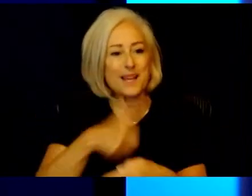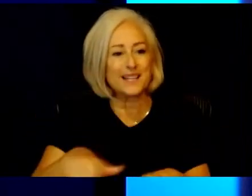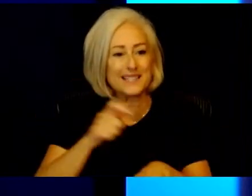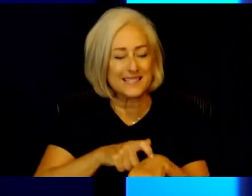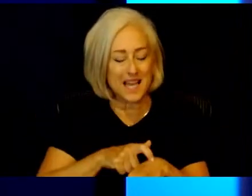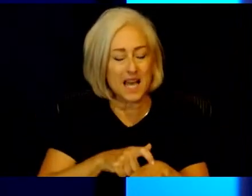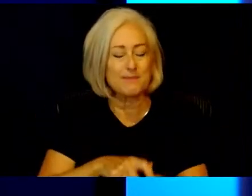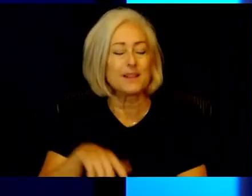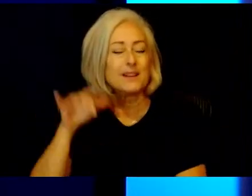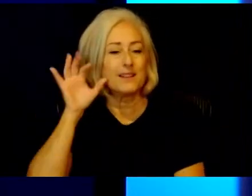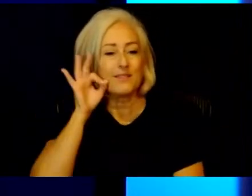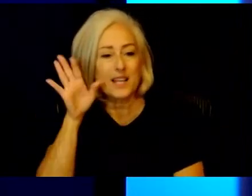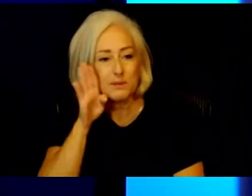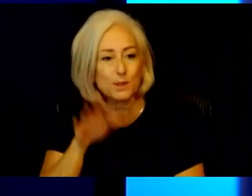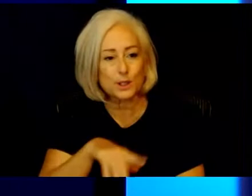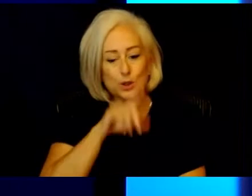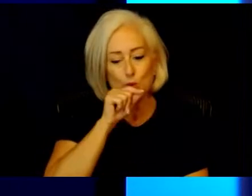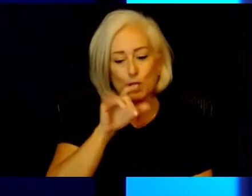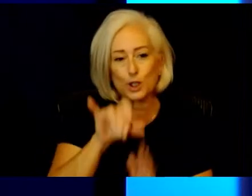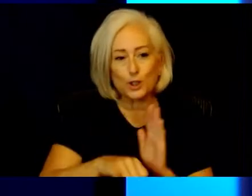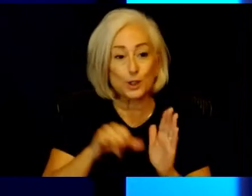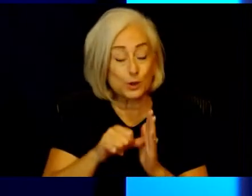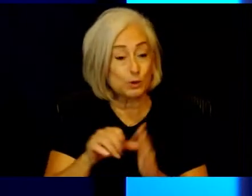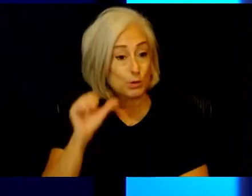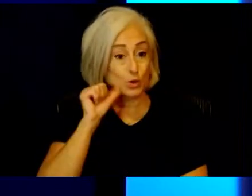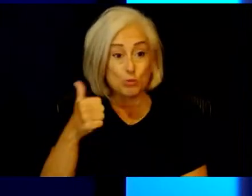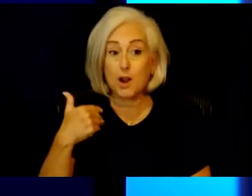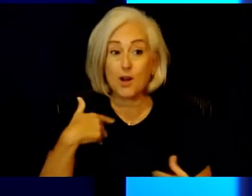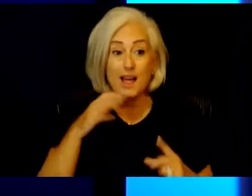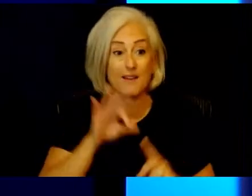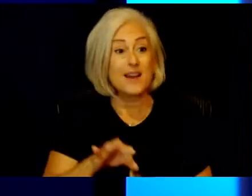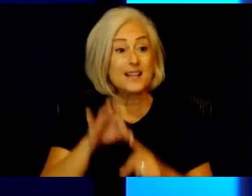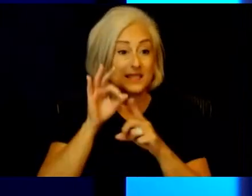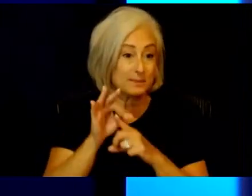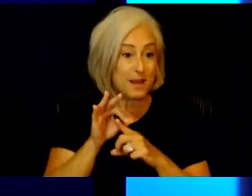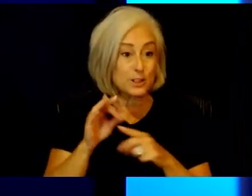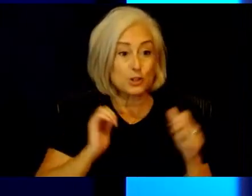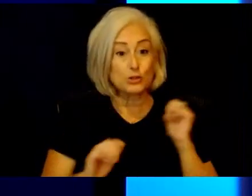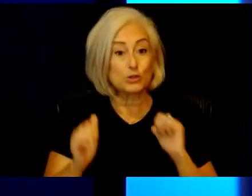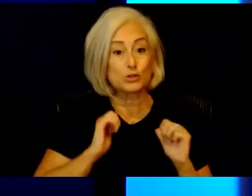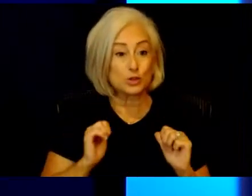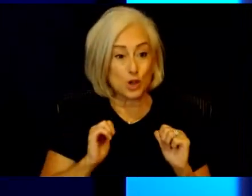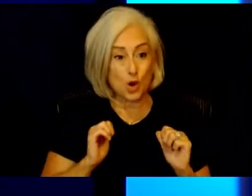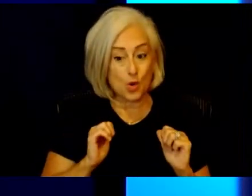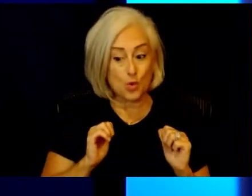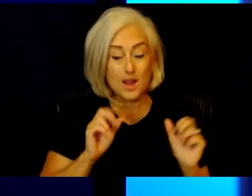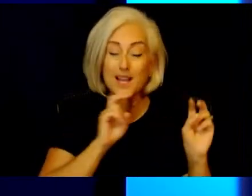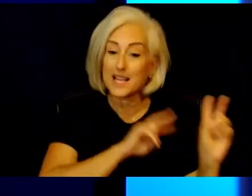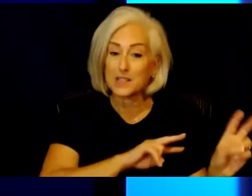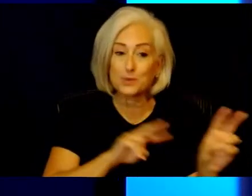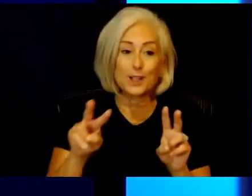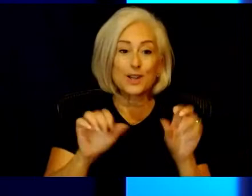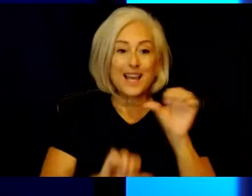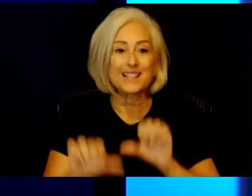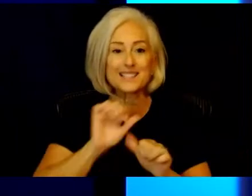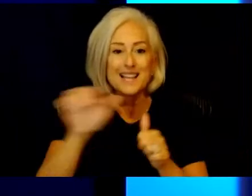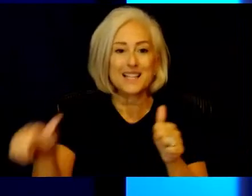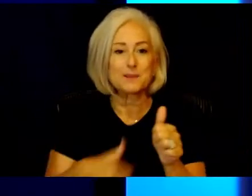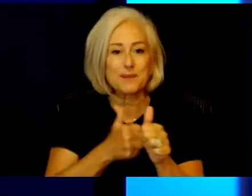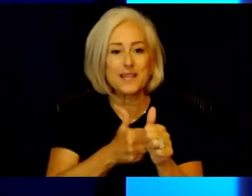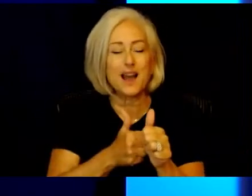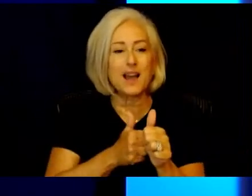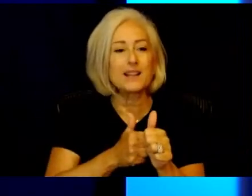YouTube. And tomorrow, join us for a special encore presentation as we look into the science behind the drug